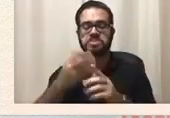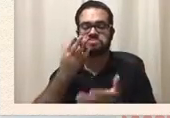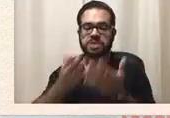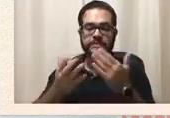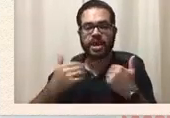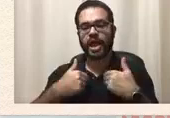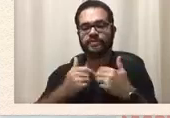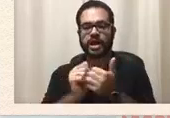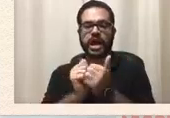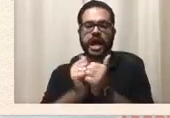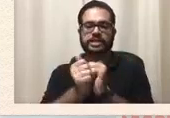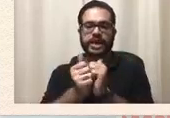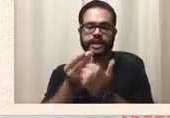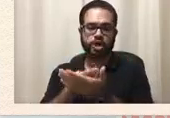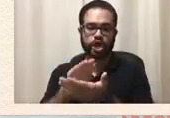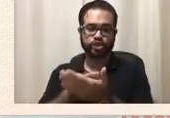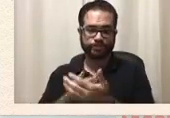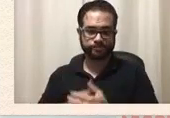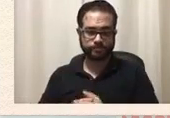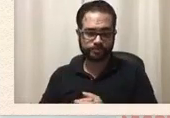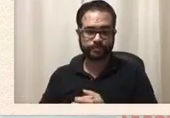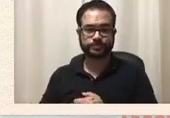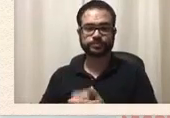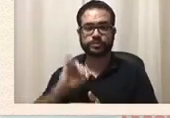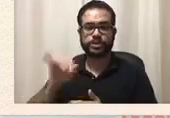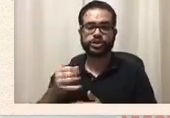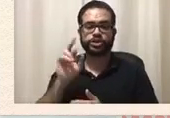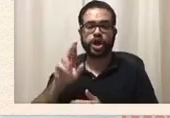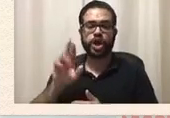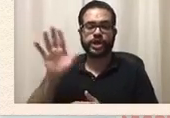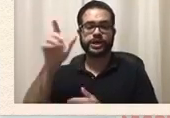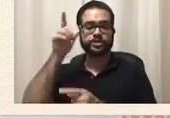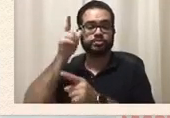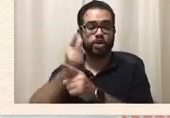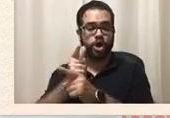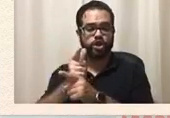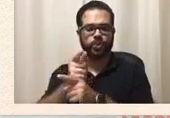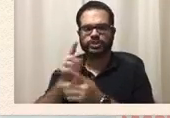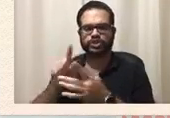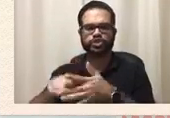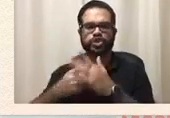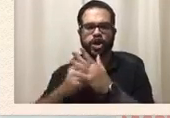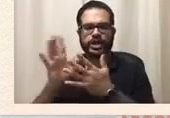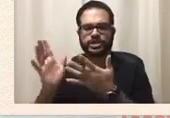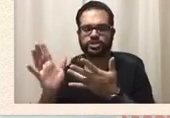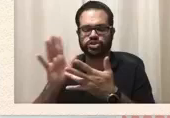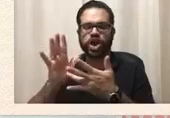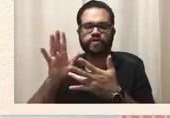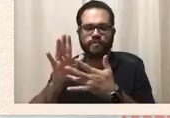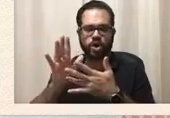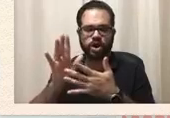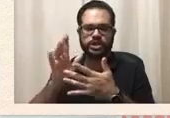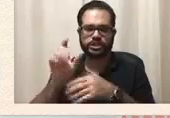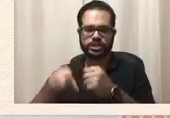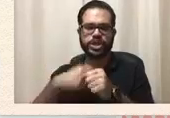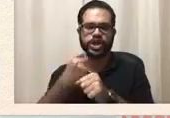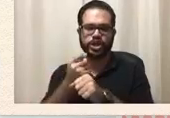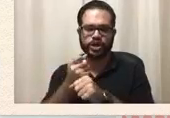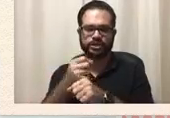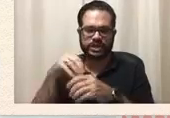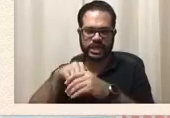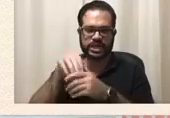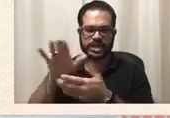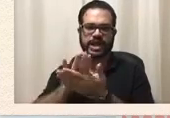JR's brother was starting his sophomore year at the Hill Academy. I fondly recall